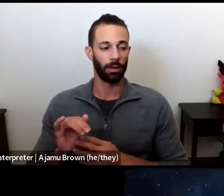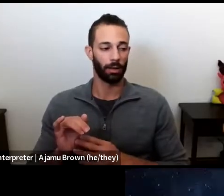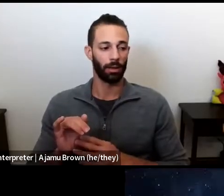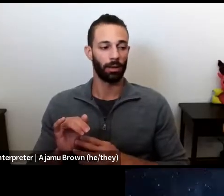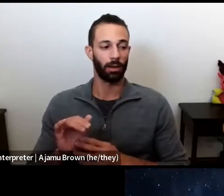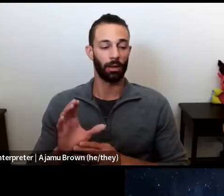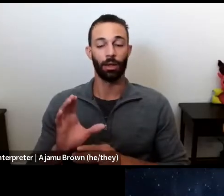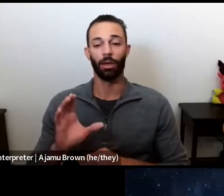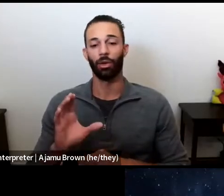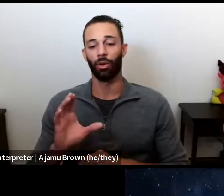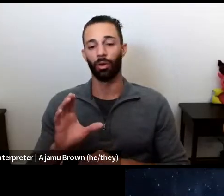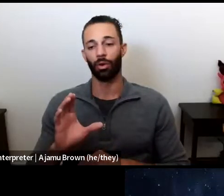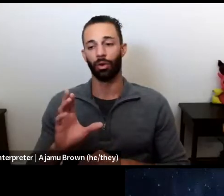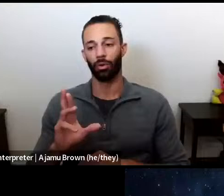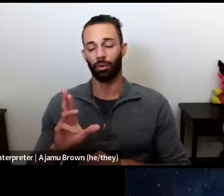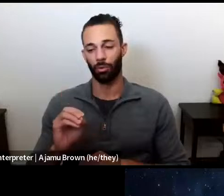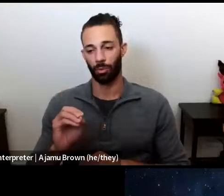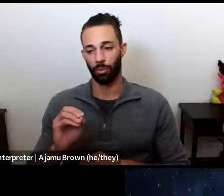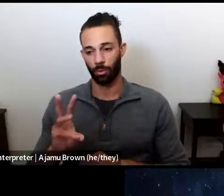There you go.